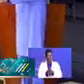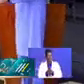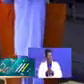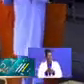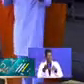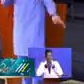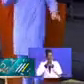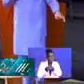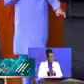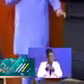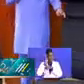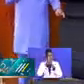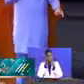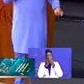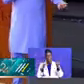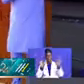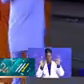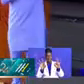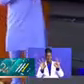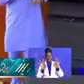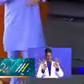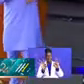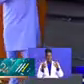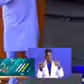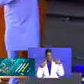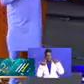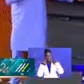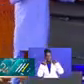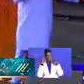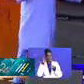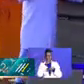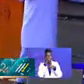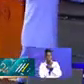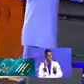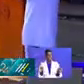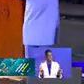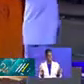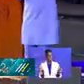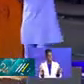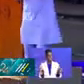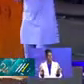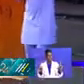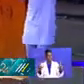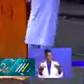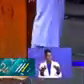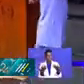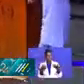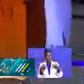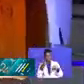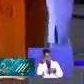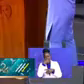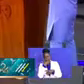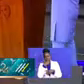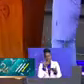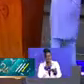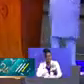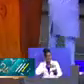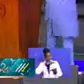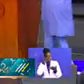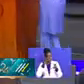the oppressed will be set free the captive will be delivered they are the blind